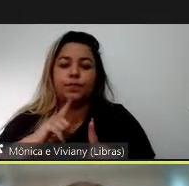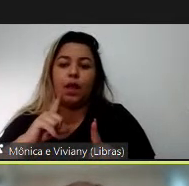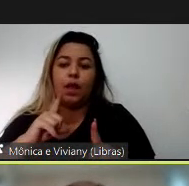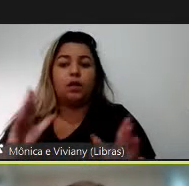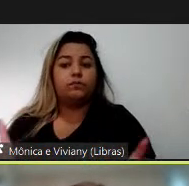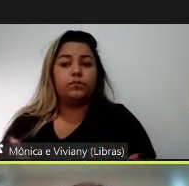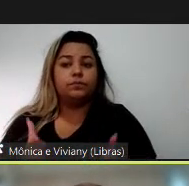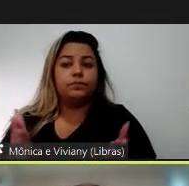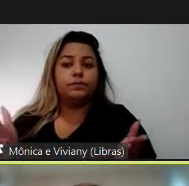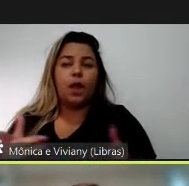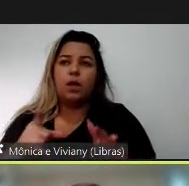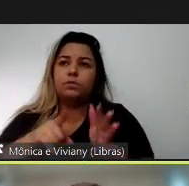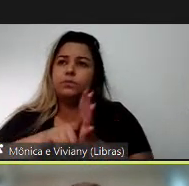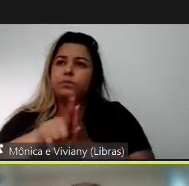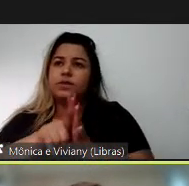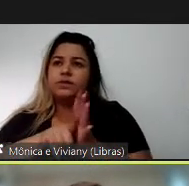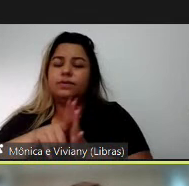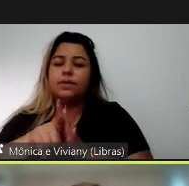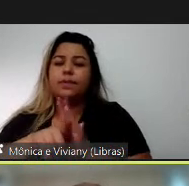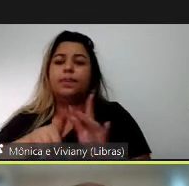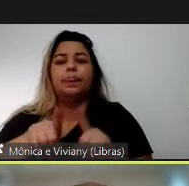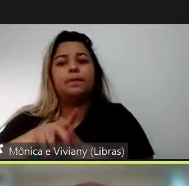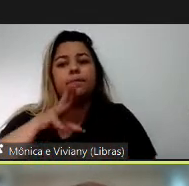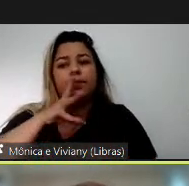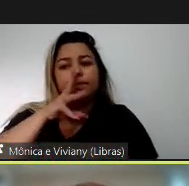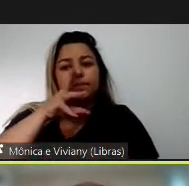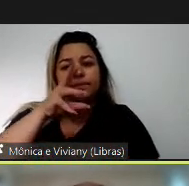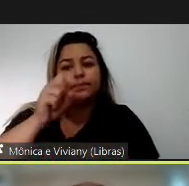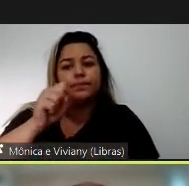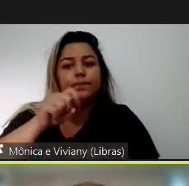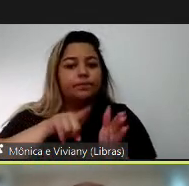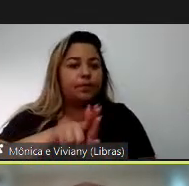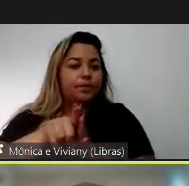done, foment research,